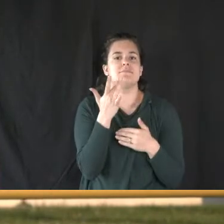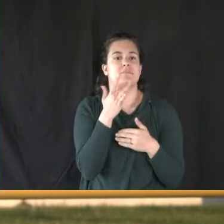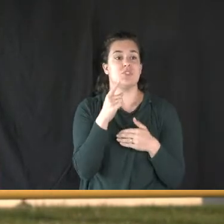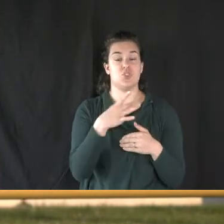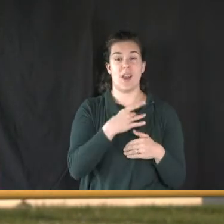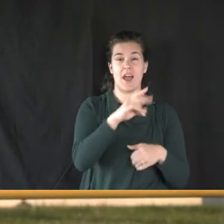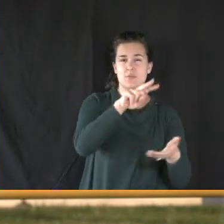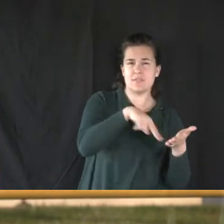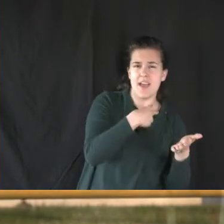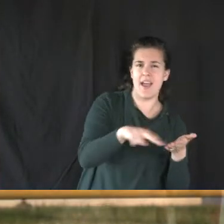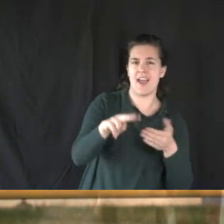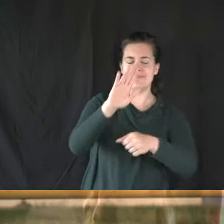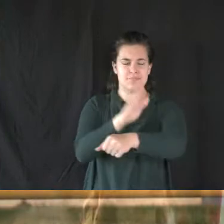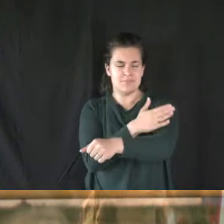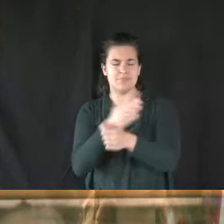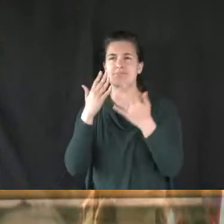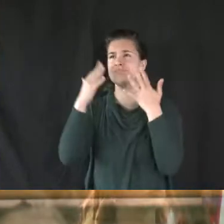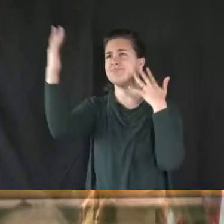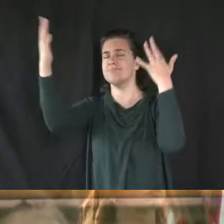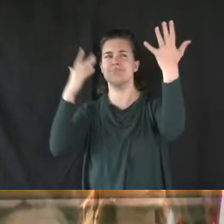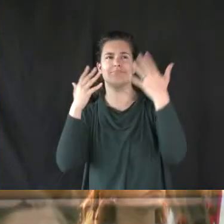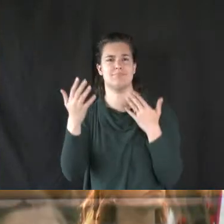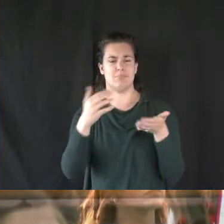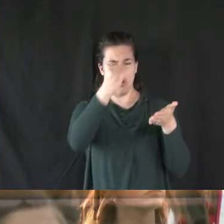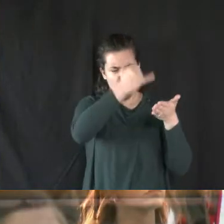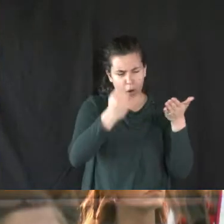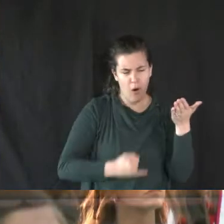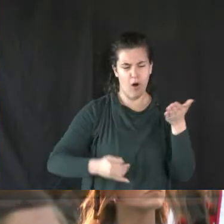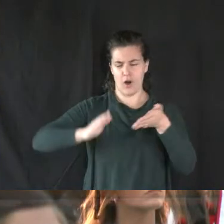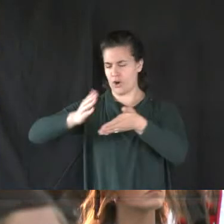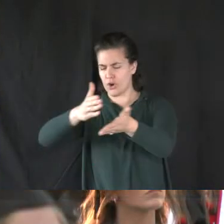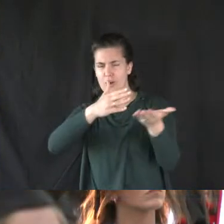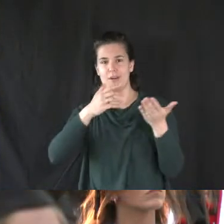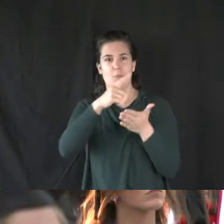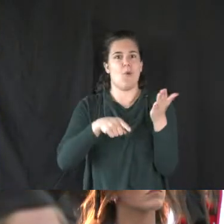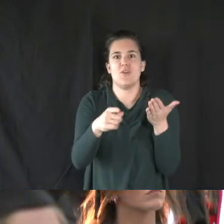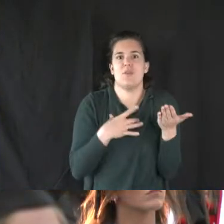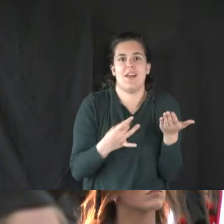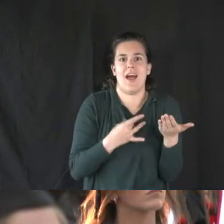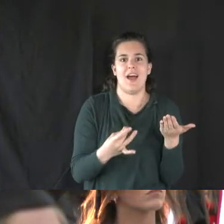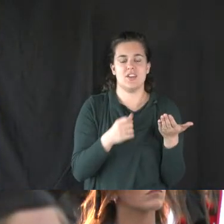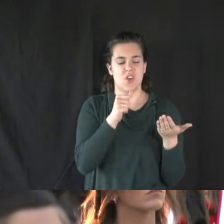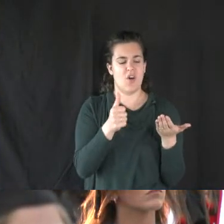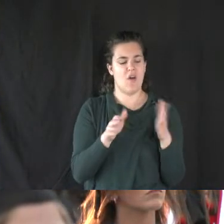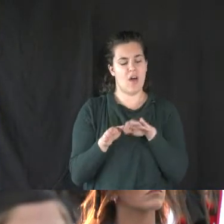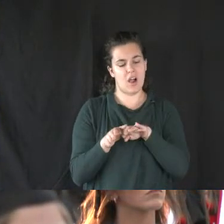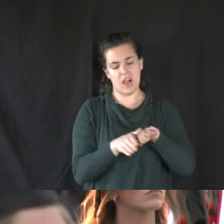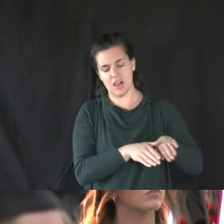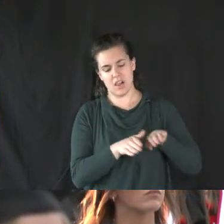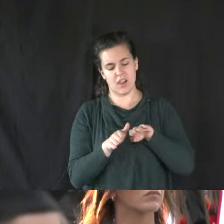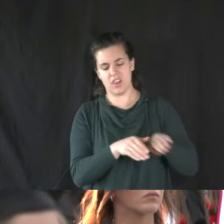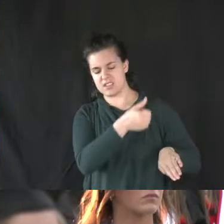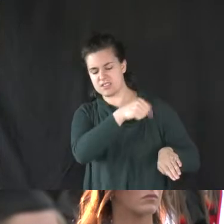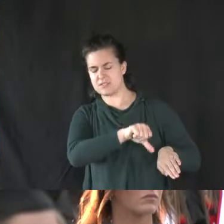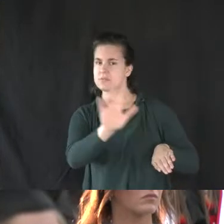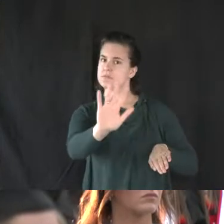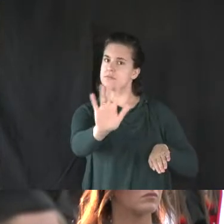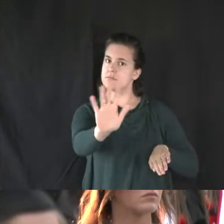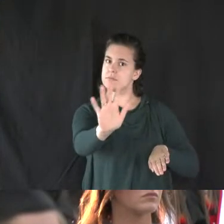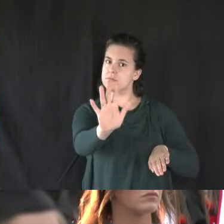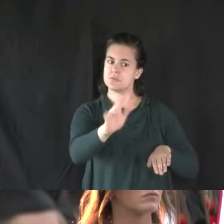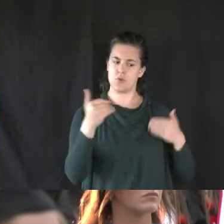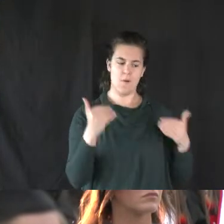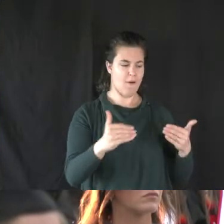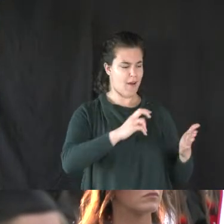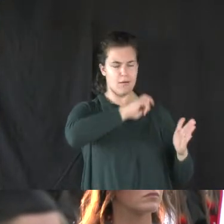art? Do you like to cook? Don't deny yourself the opportunity to do that. At some point in your life, you